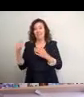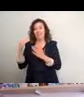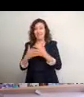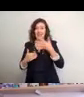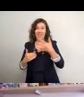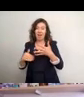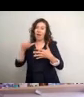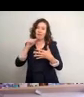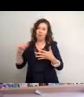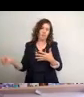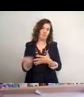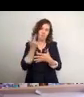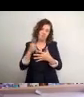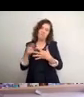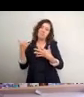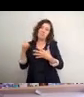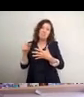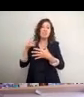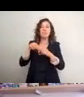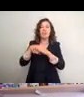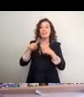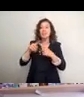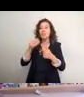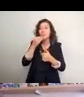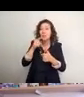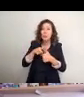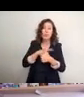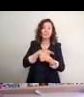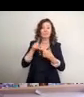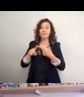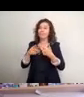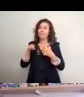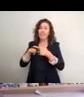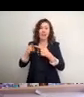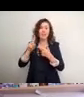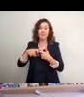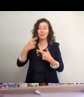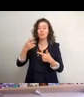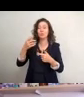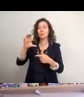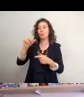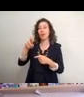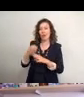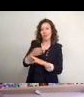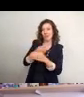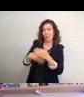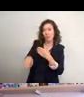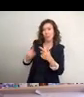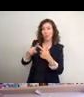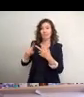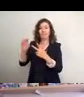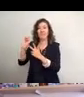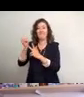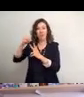may include access to nutrition, obstacles to adequate prenatal care, environmental toxins,